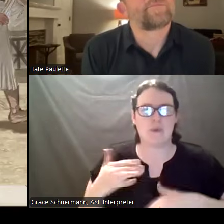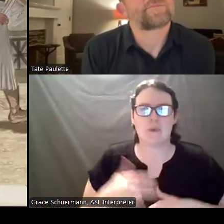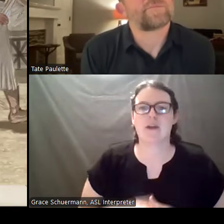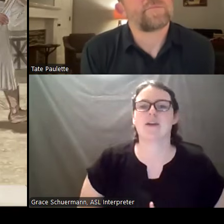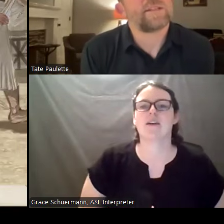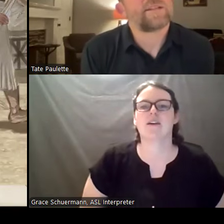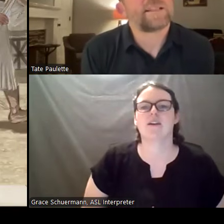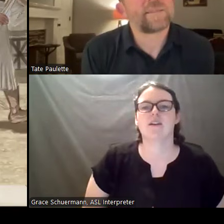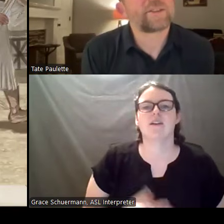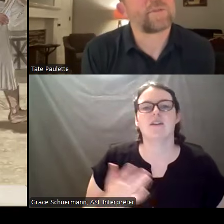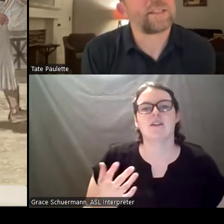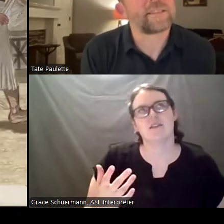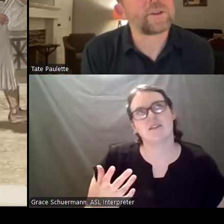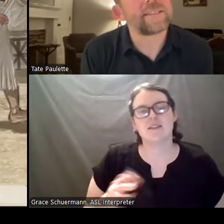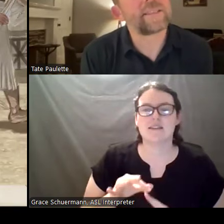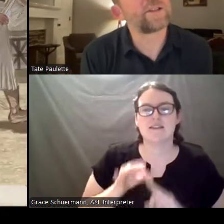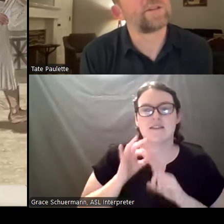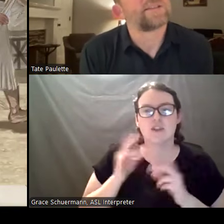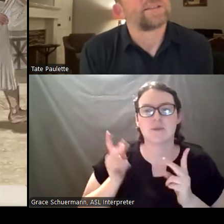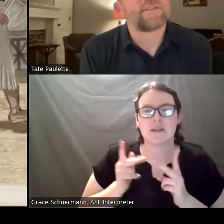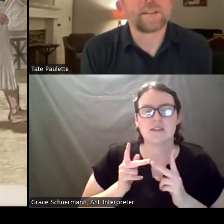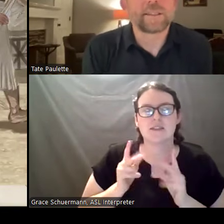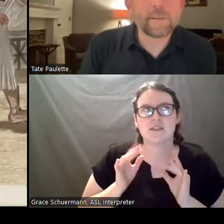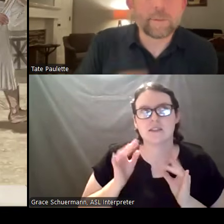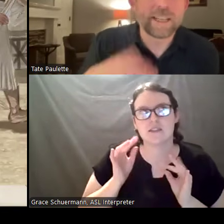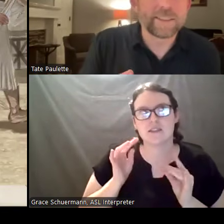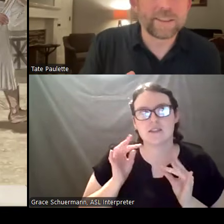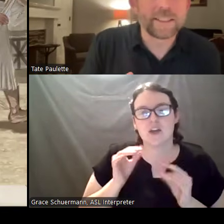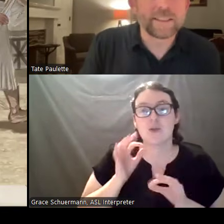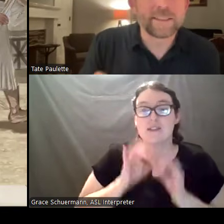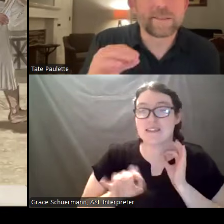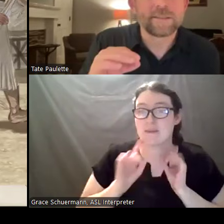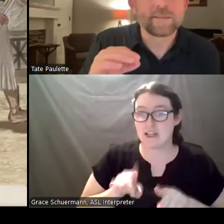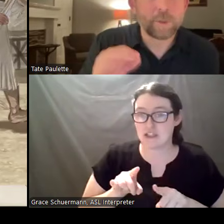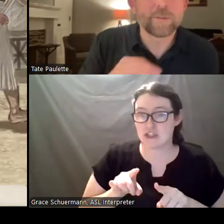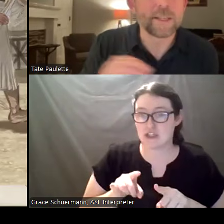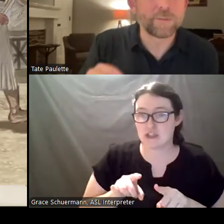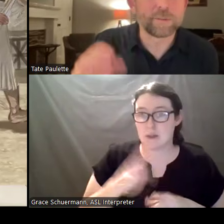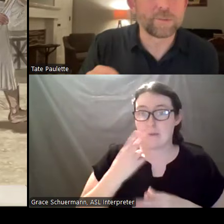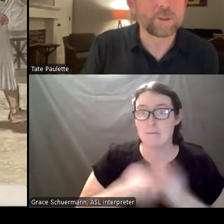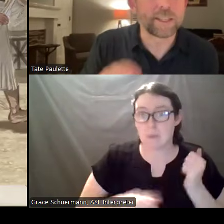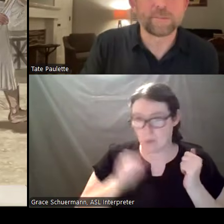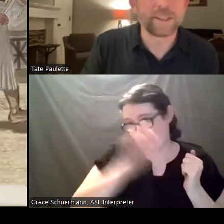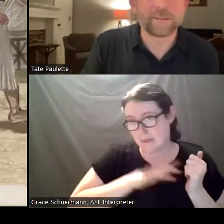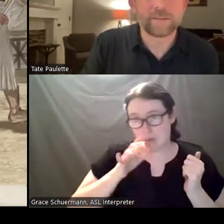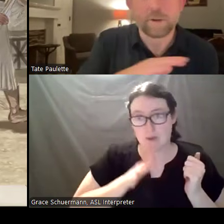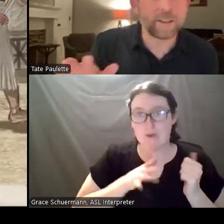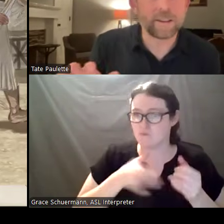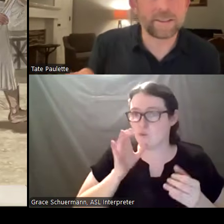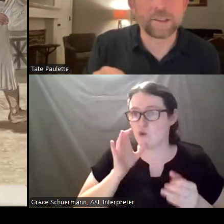um, and in special places. Okay, so the simple answer is both men and women were drinking